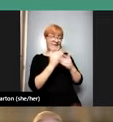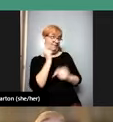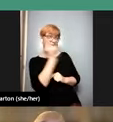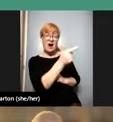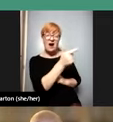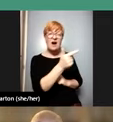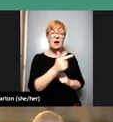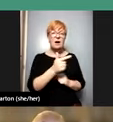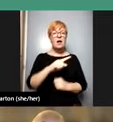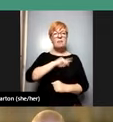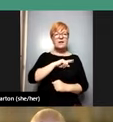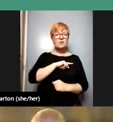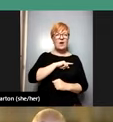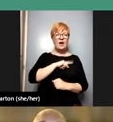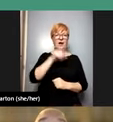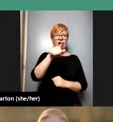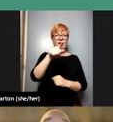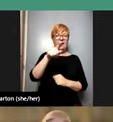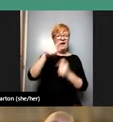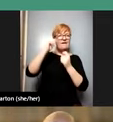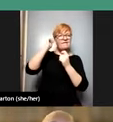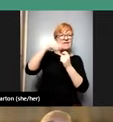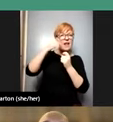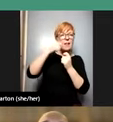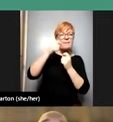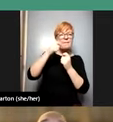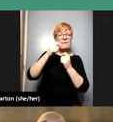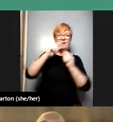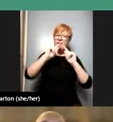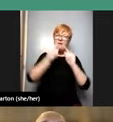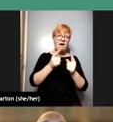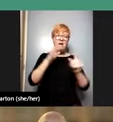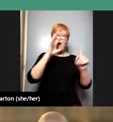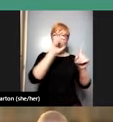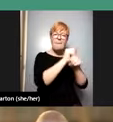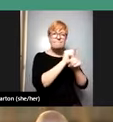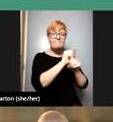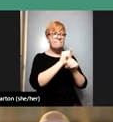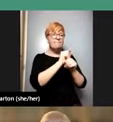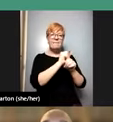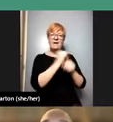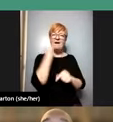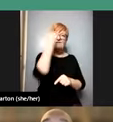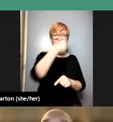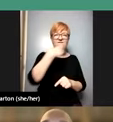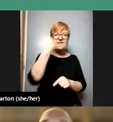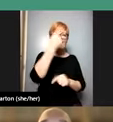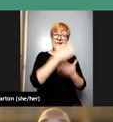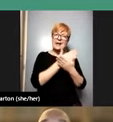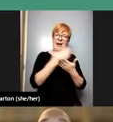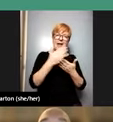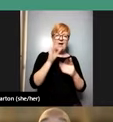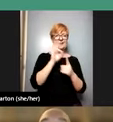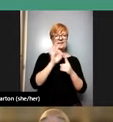why the film stock cannot capture the fine details of the Calypsonian's face, the rigid bone,